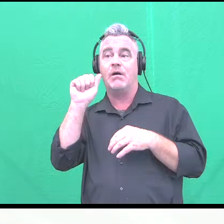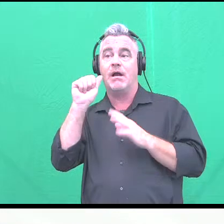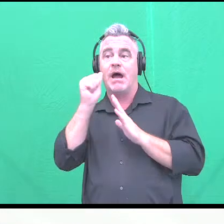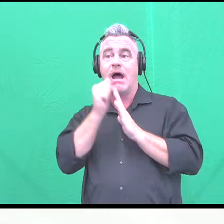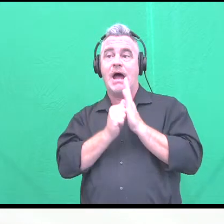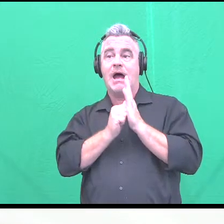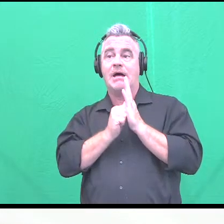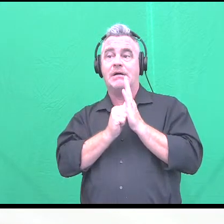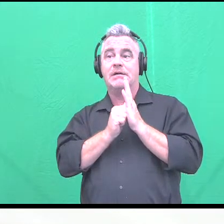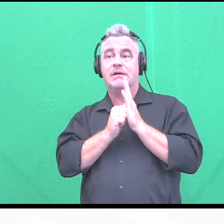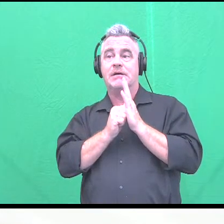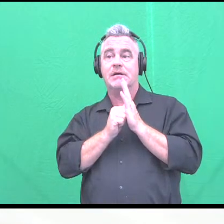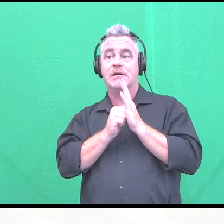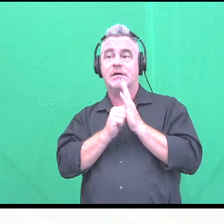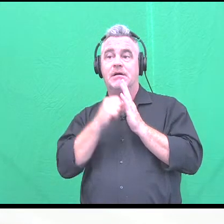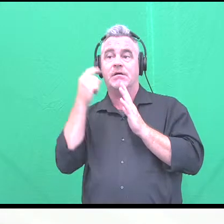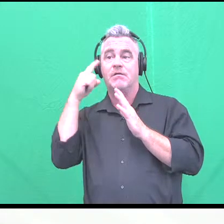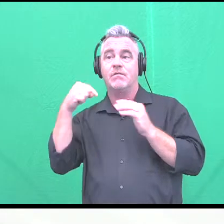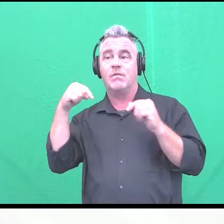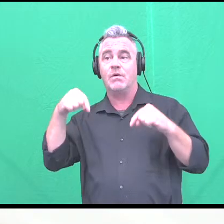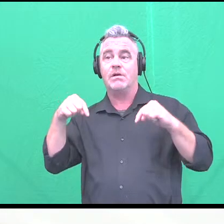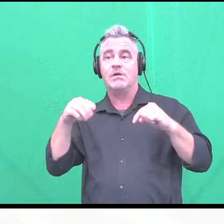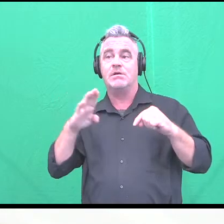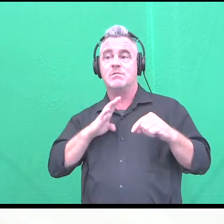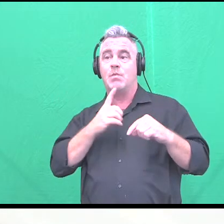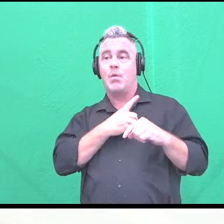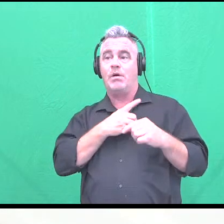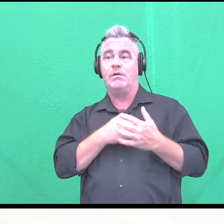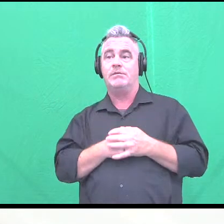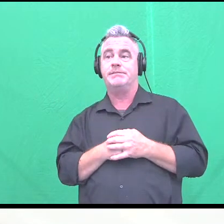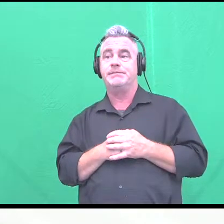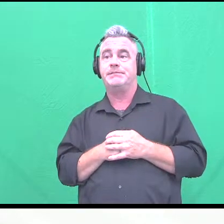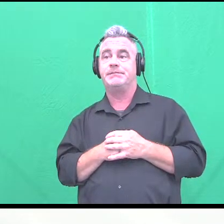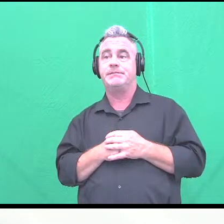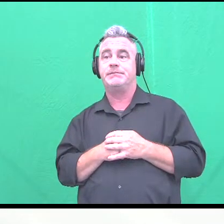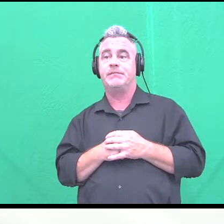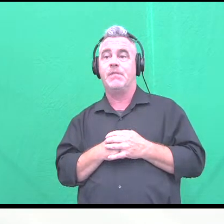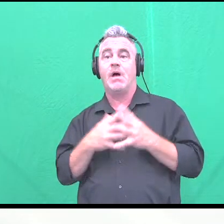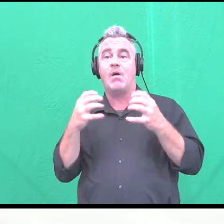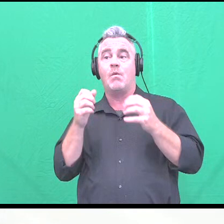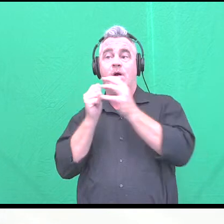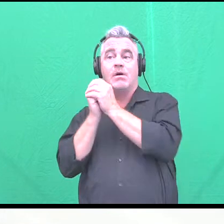but anyways, thanks for taking the time and coming out here. I also want to congratulate